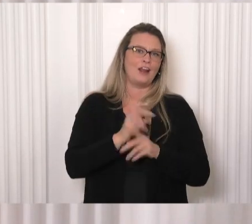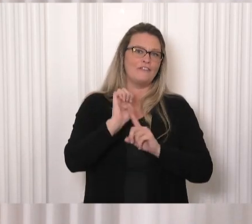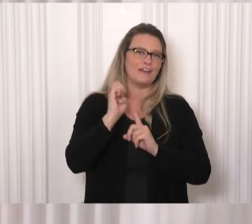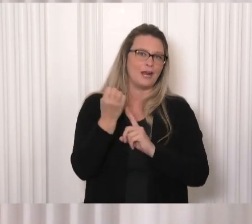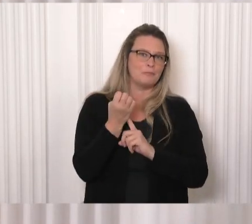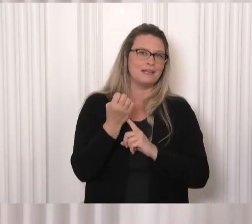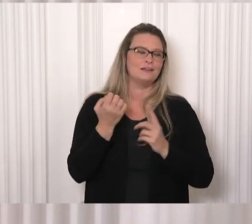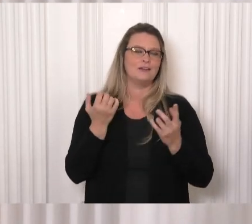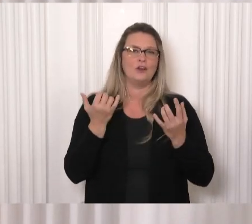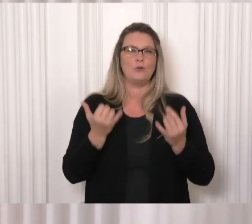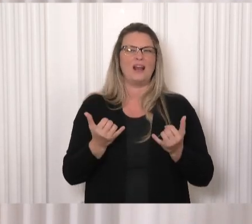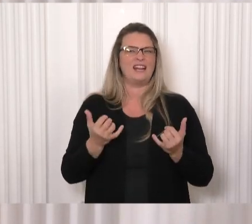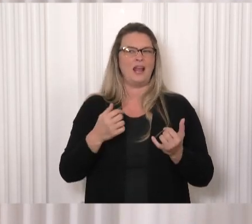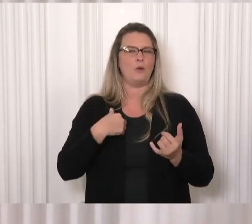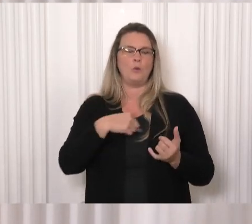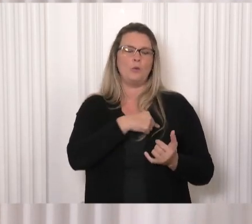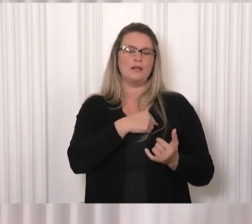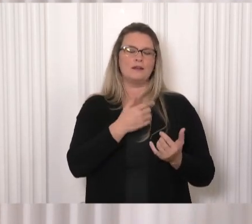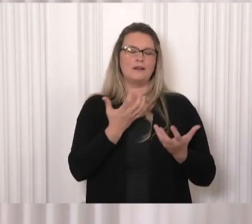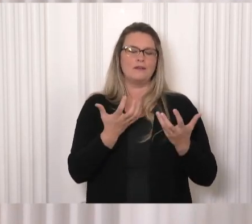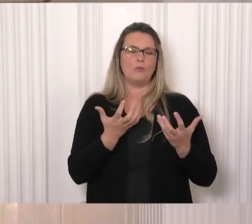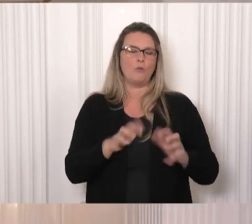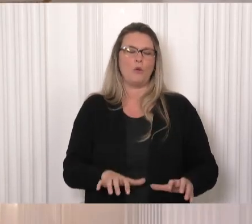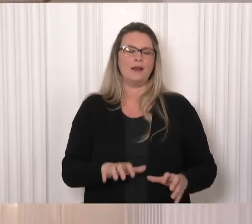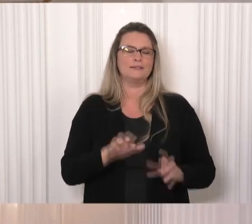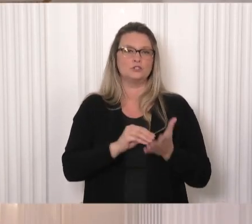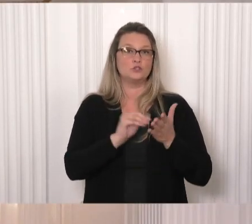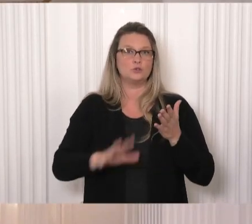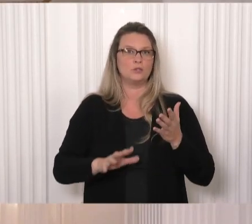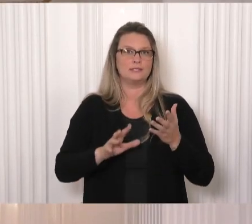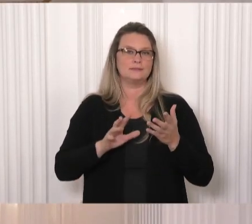not have these students participate in clinical care.